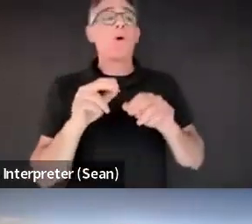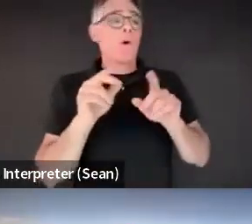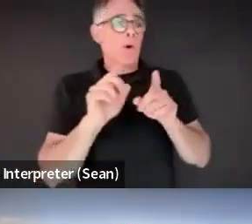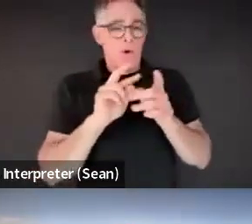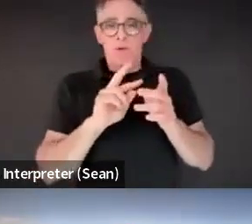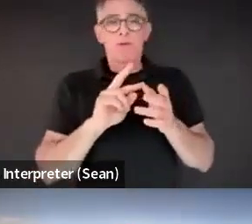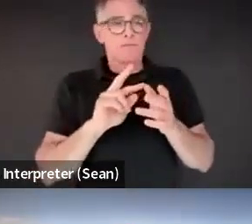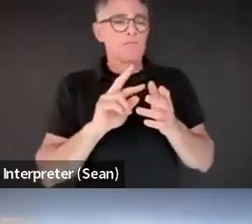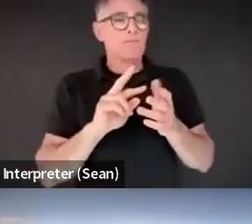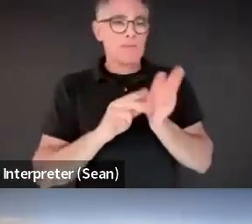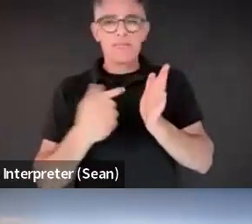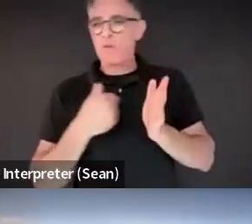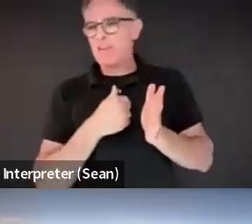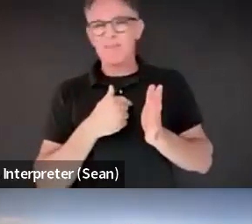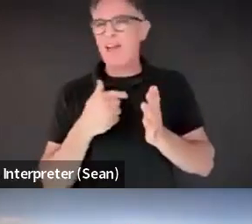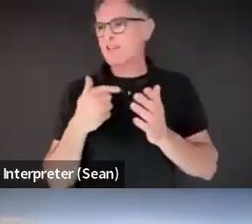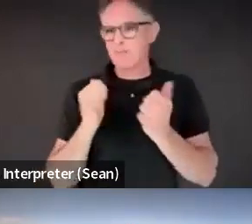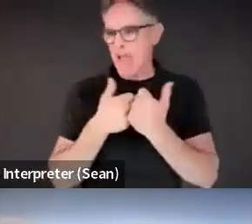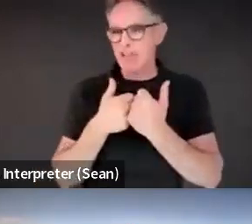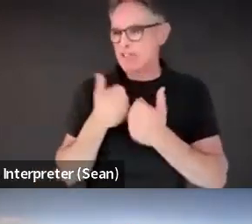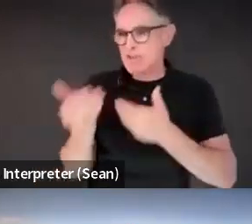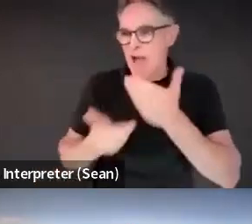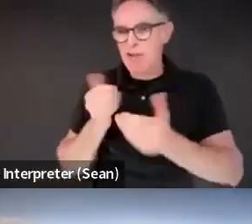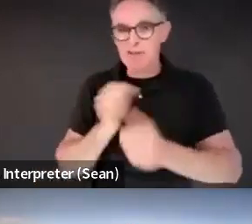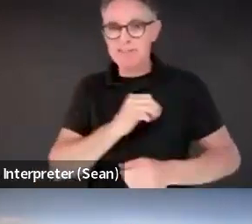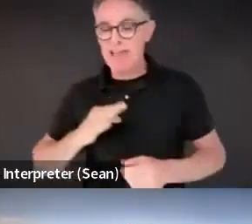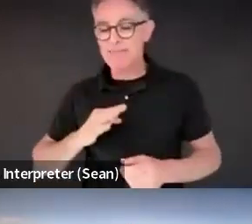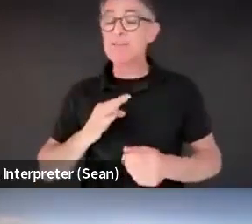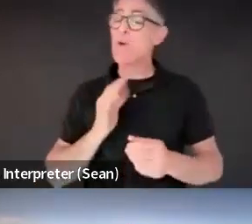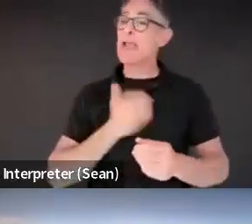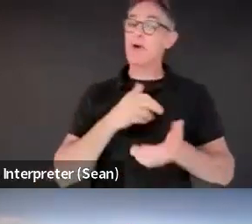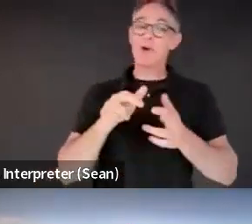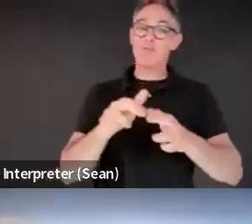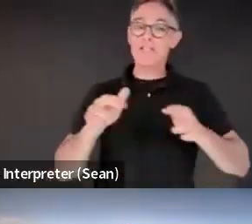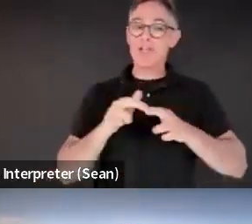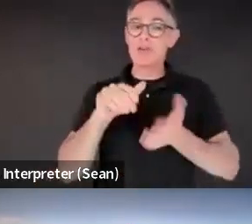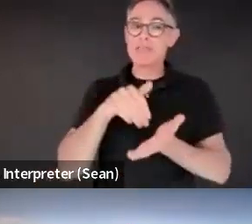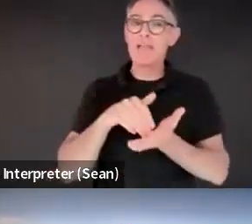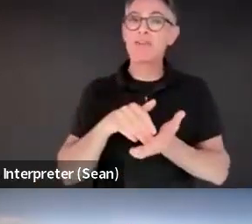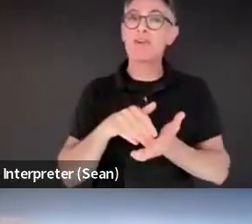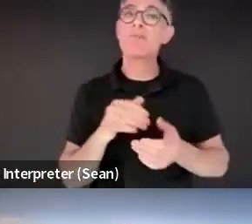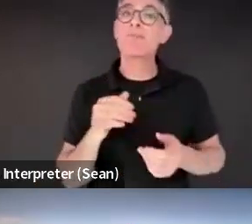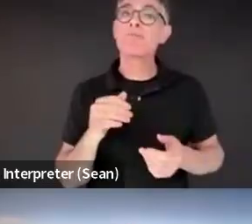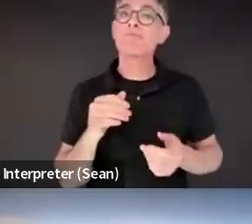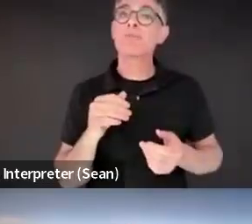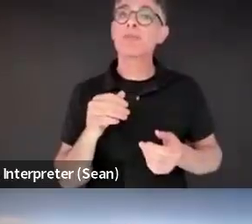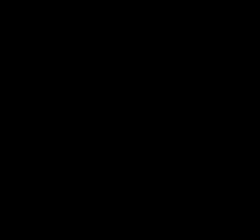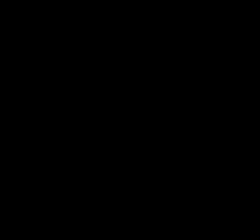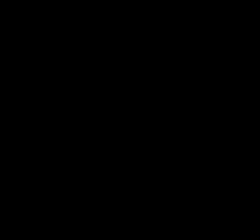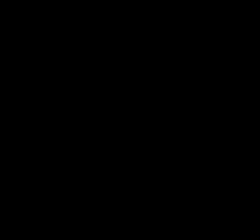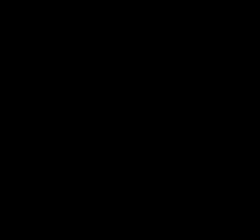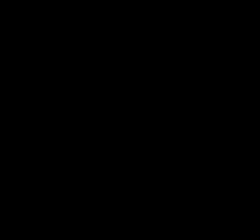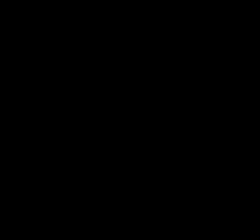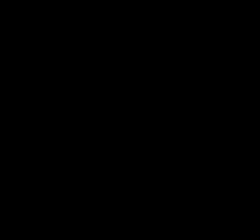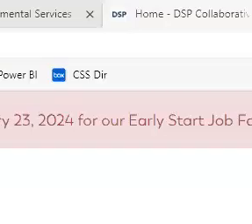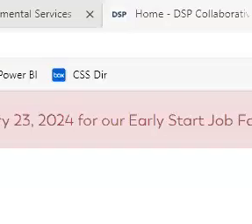being able to hire staff. And so we have at our regional center the ability to support some hiring activities for you all. I'm going